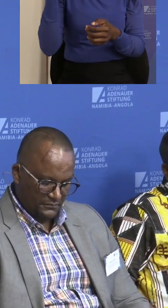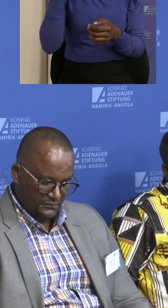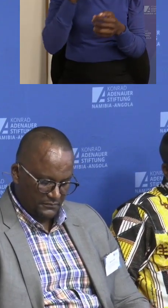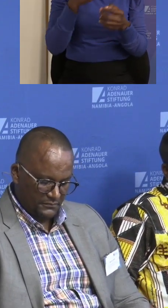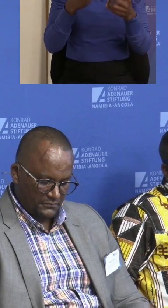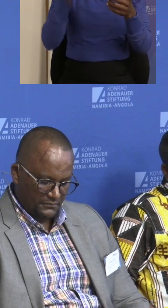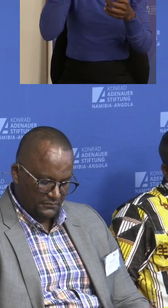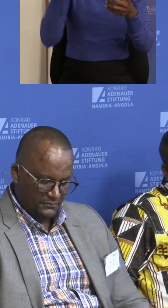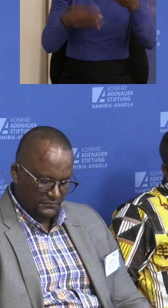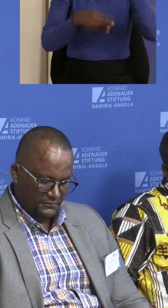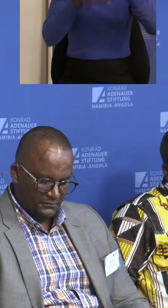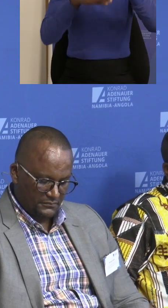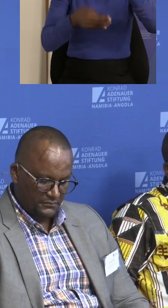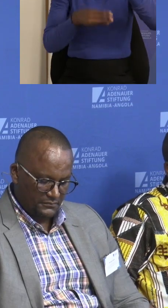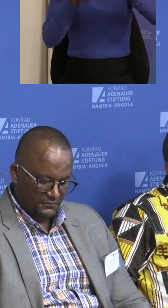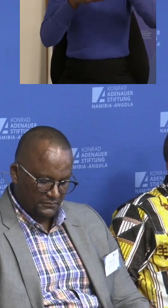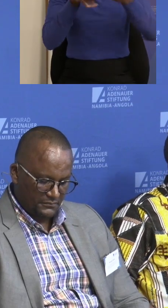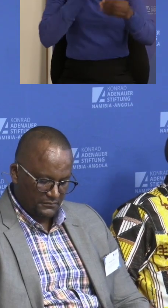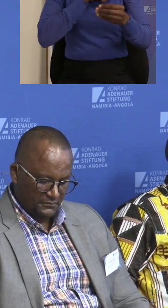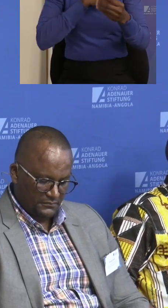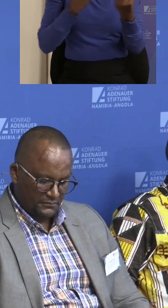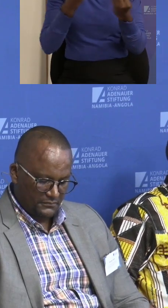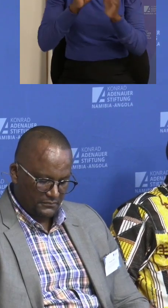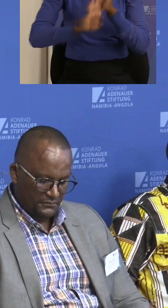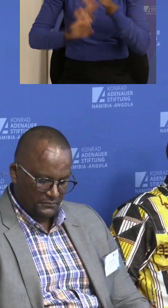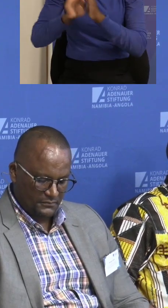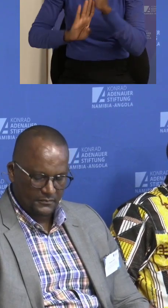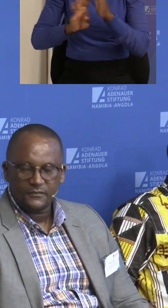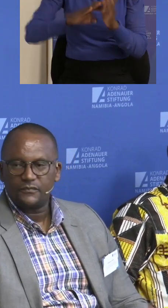add. It's really long.